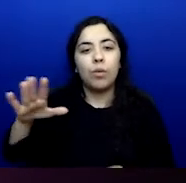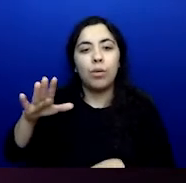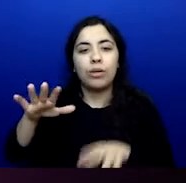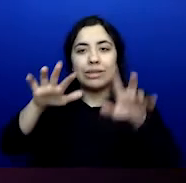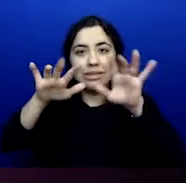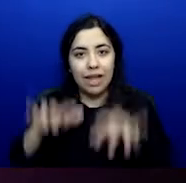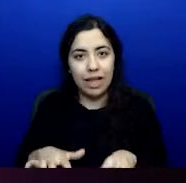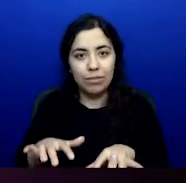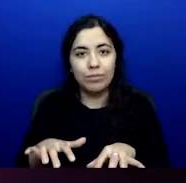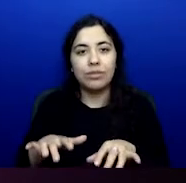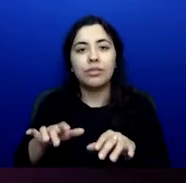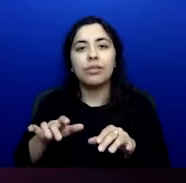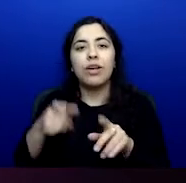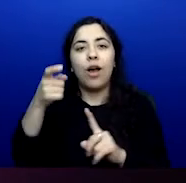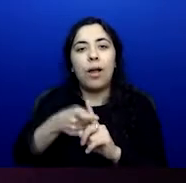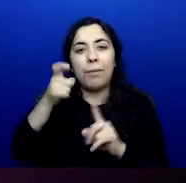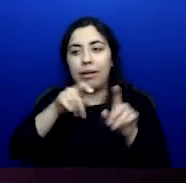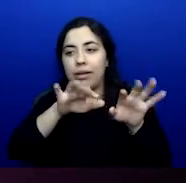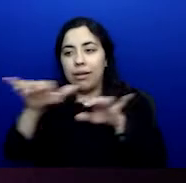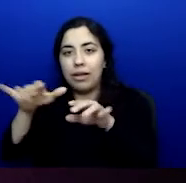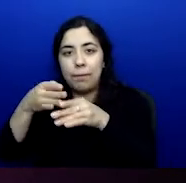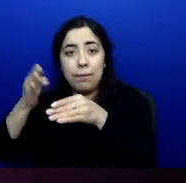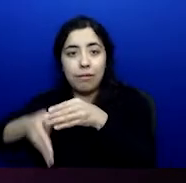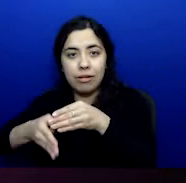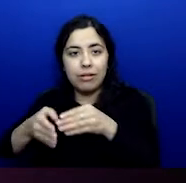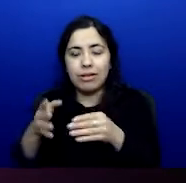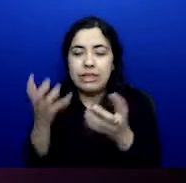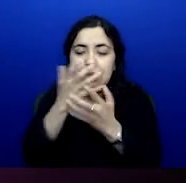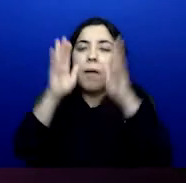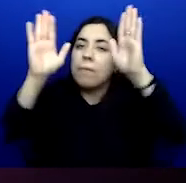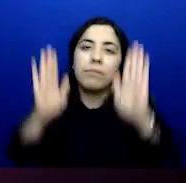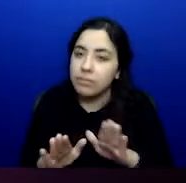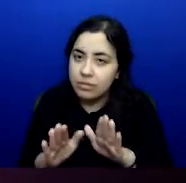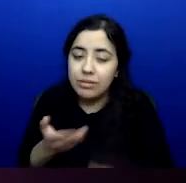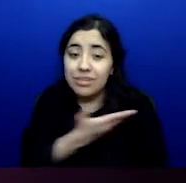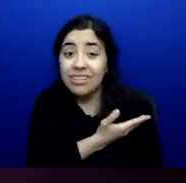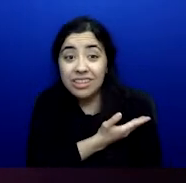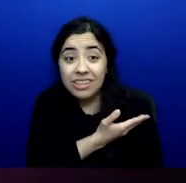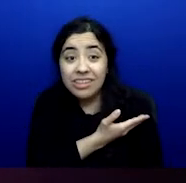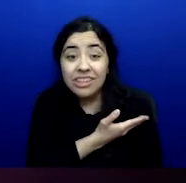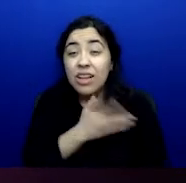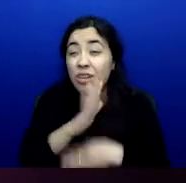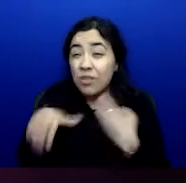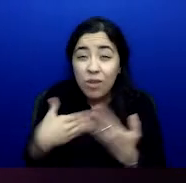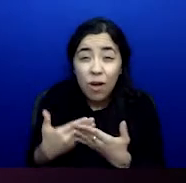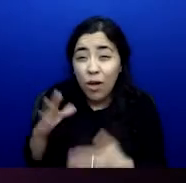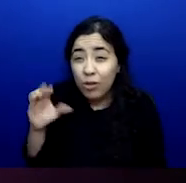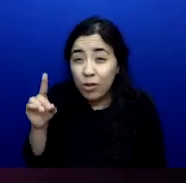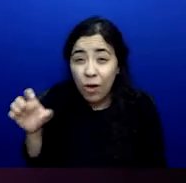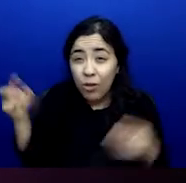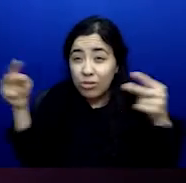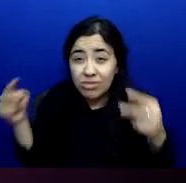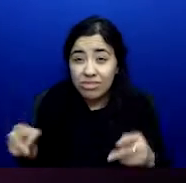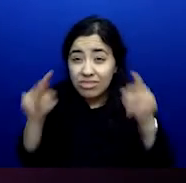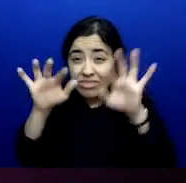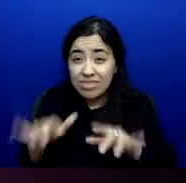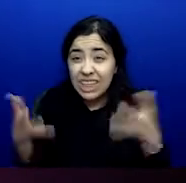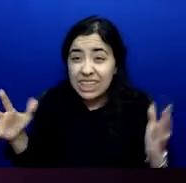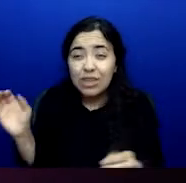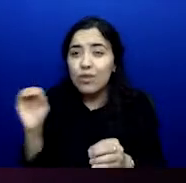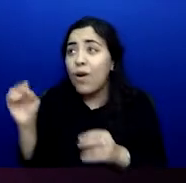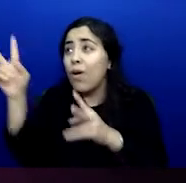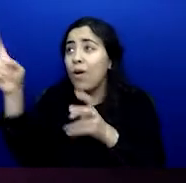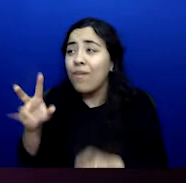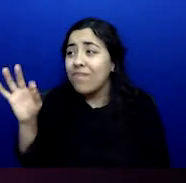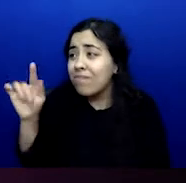types, autocomplete, and everything, and it's just amazing. So this right here, this is all the code. There's no fetch,